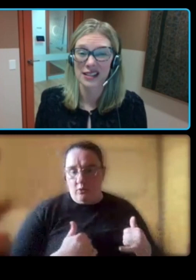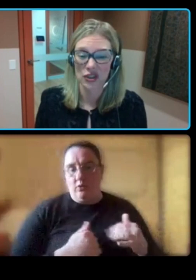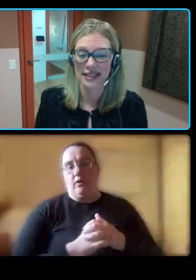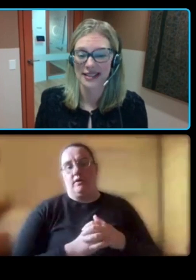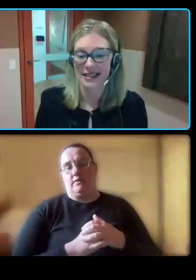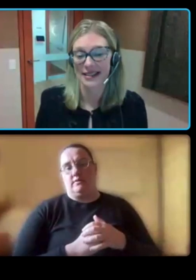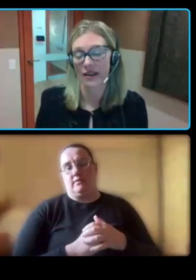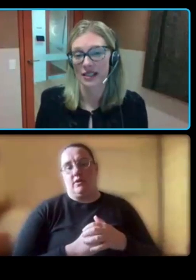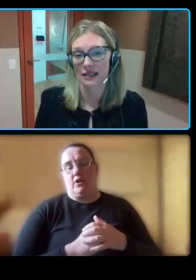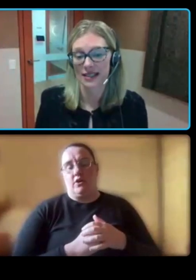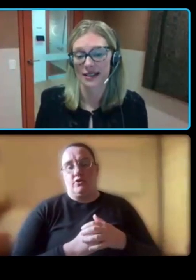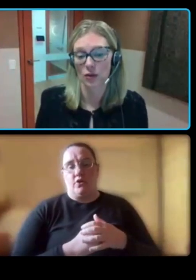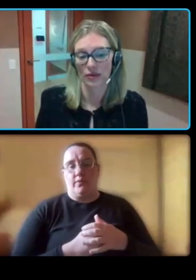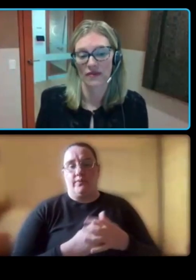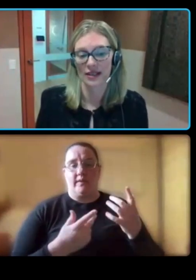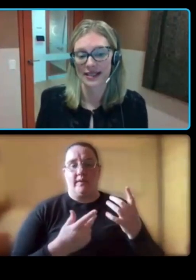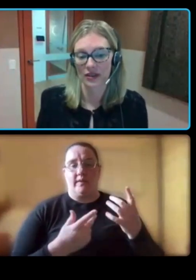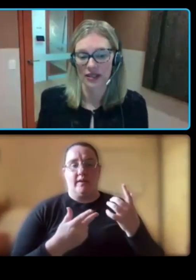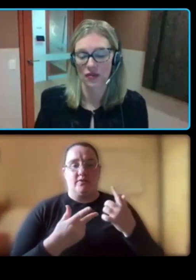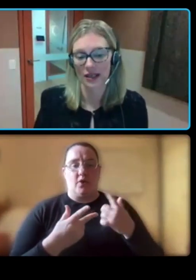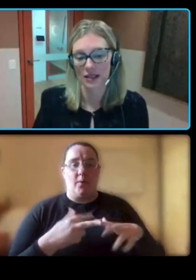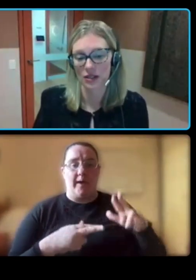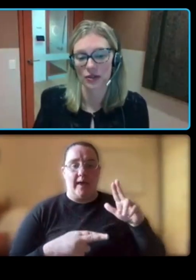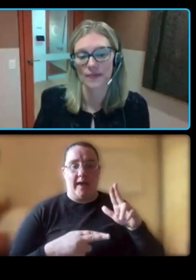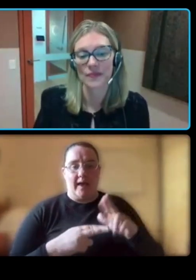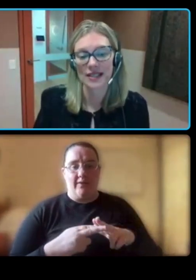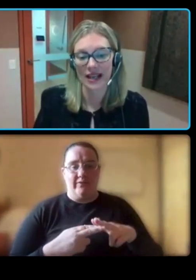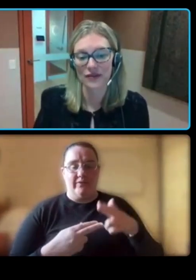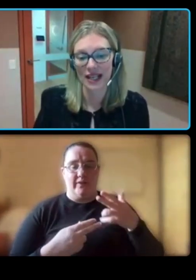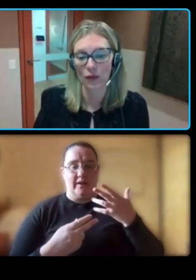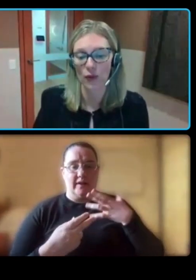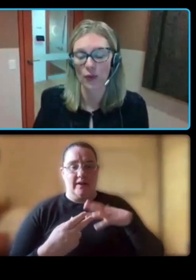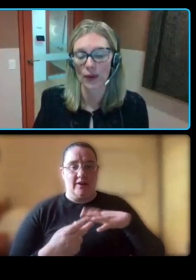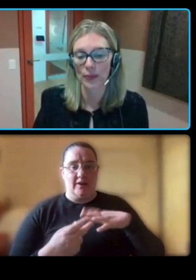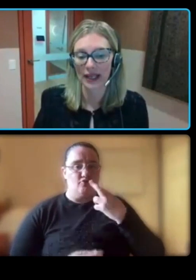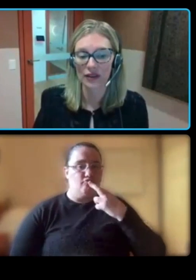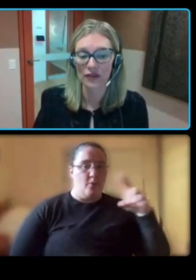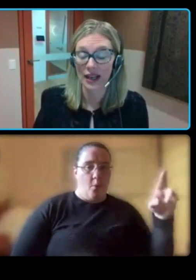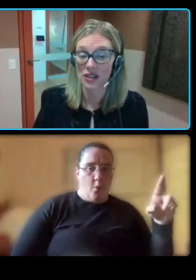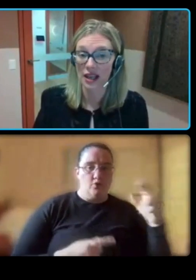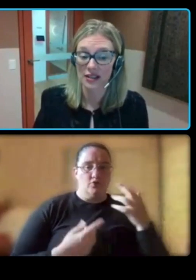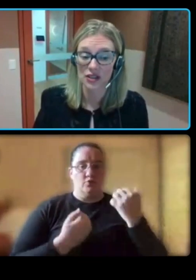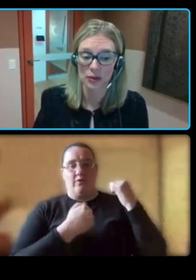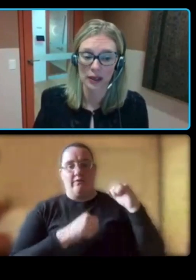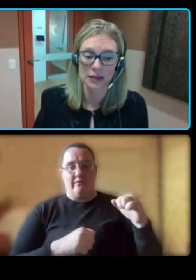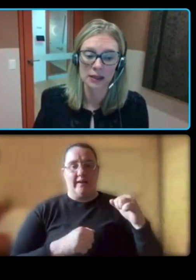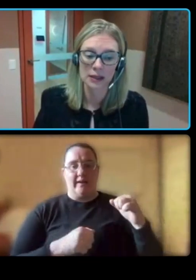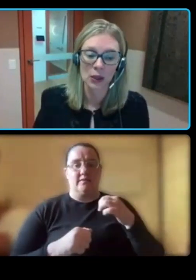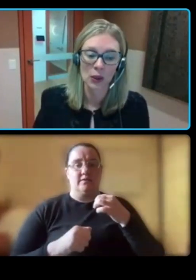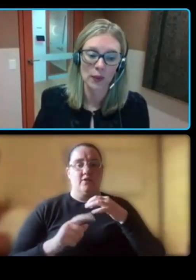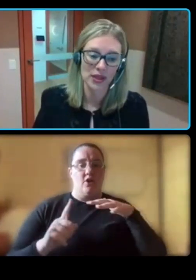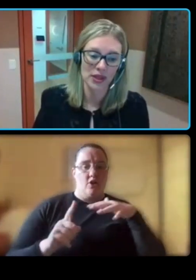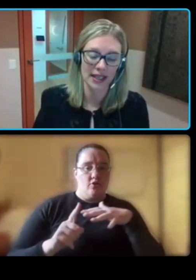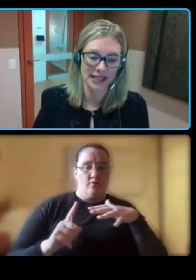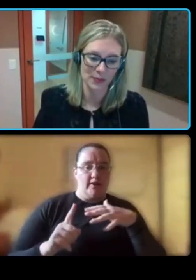that disclosure is necessary to lessen or prevent a serious threat to safety, health or well-being of an aged care consumer,